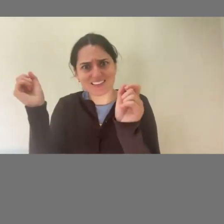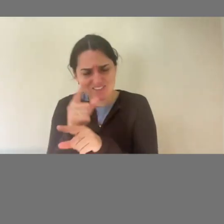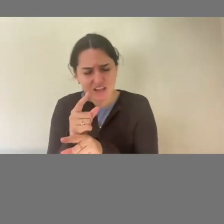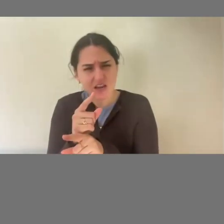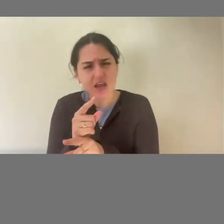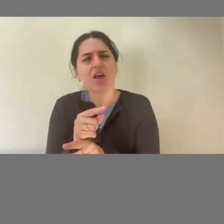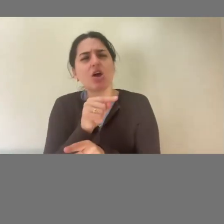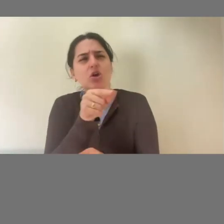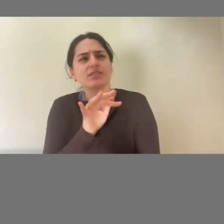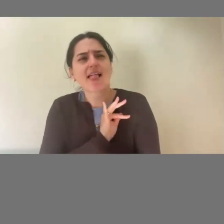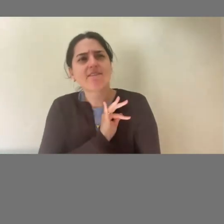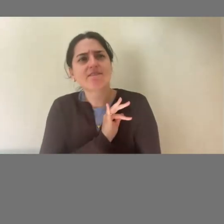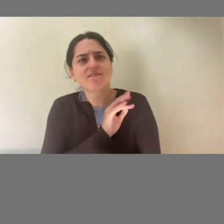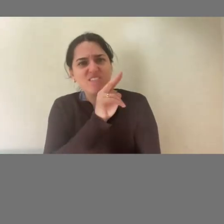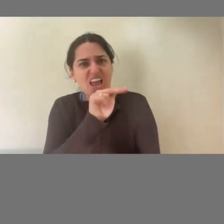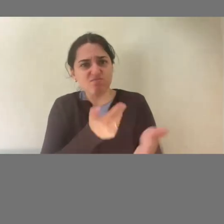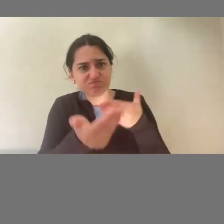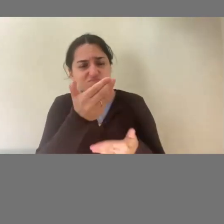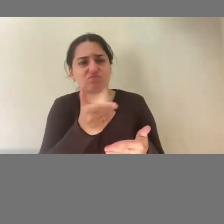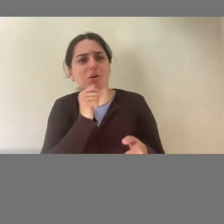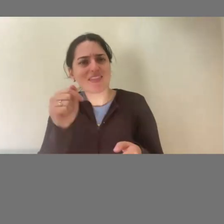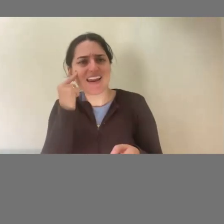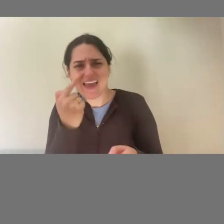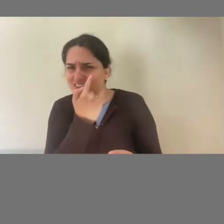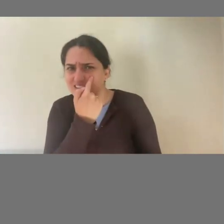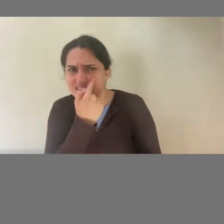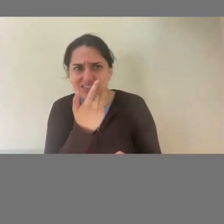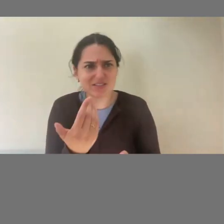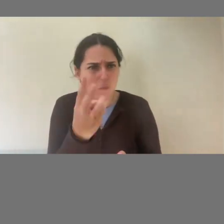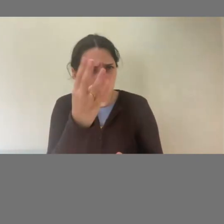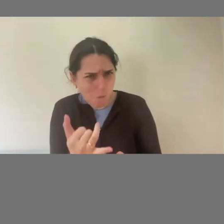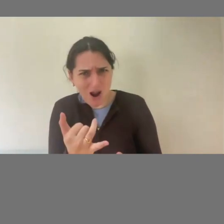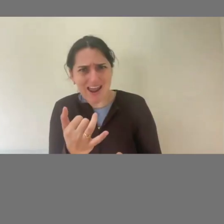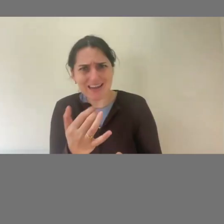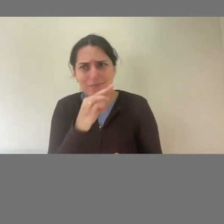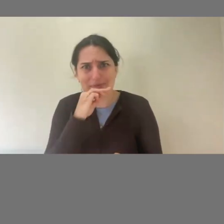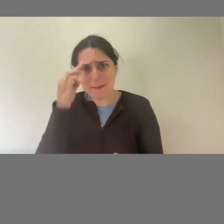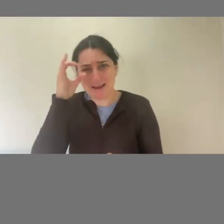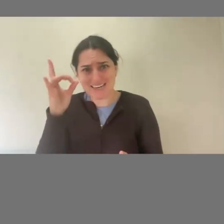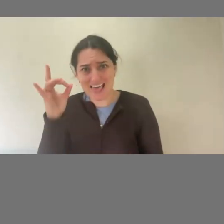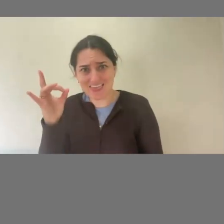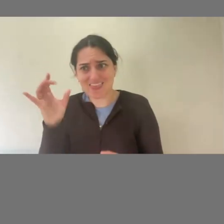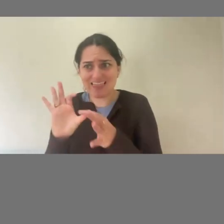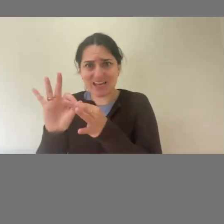there anything that you could comment on from that evidence that gives any indication as to why that was the case?